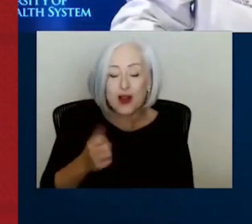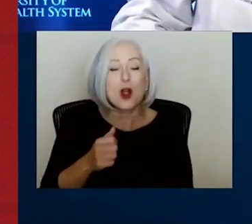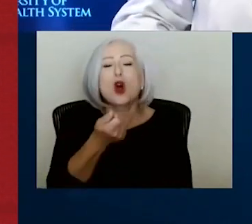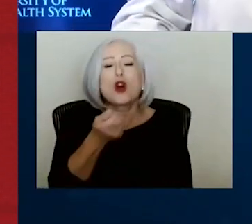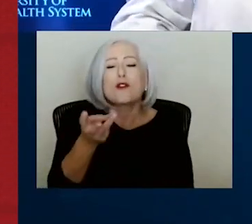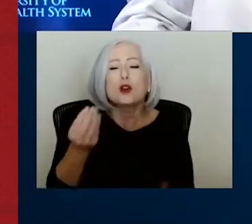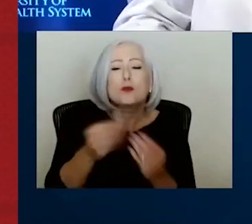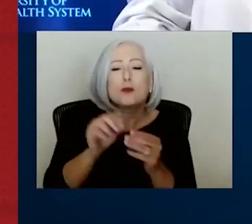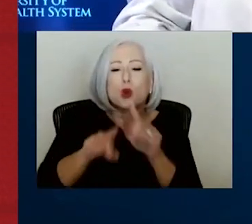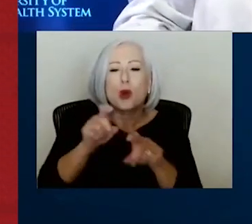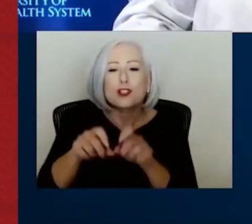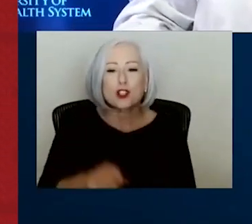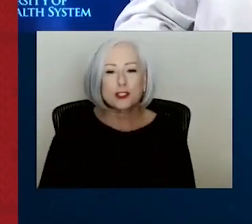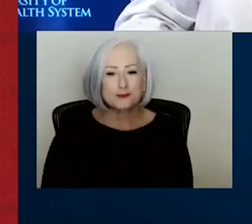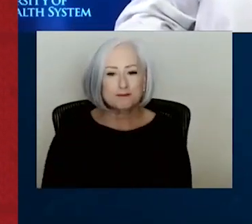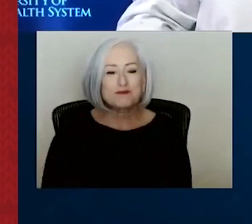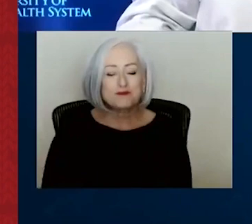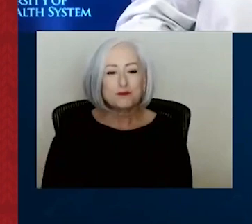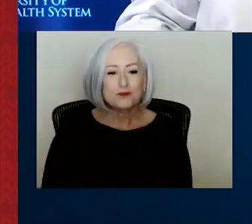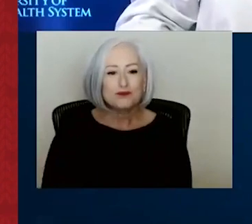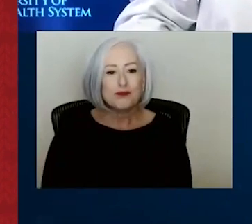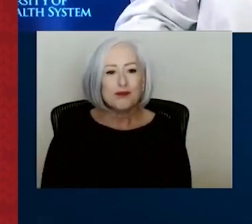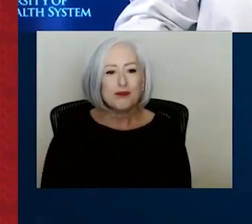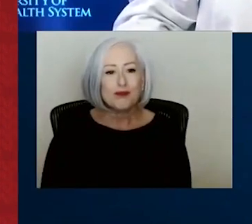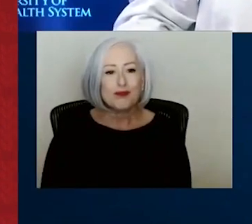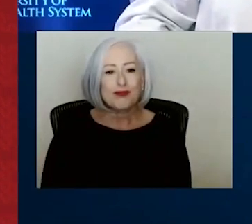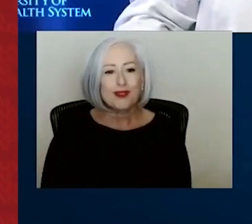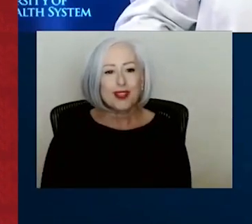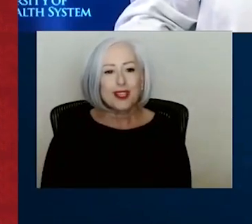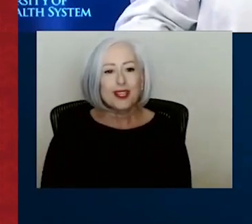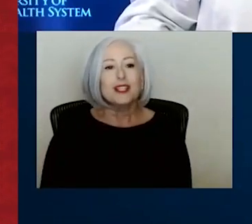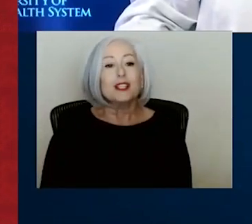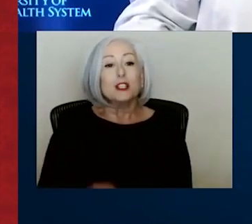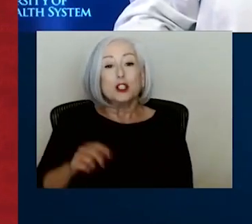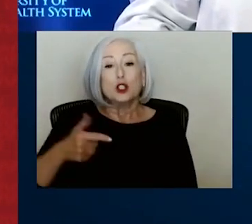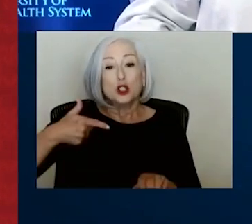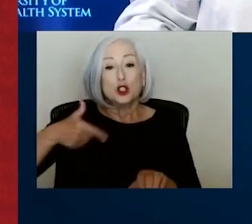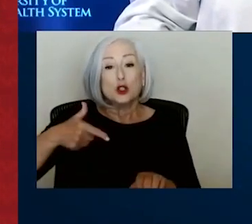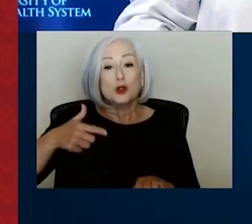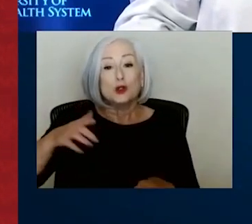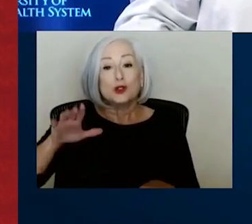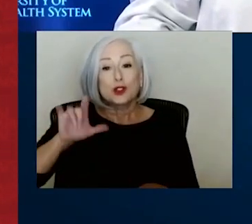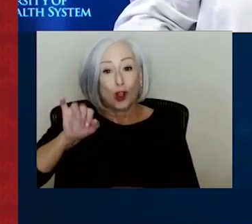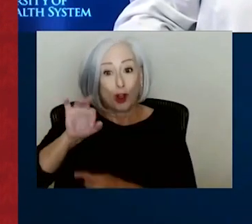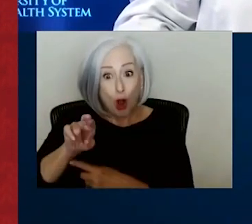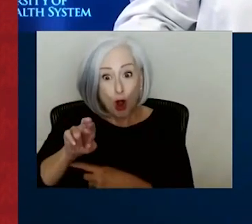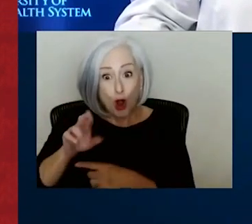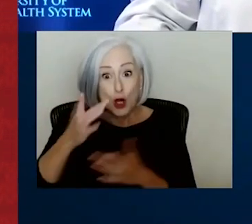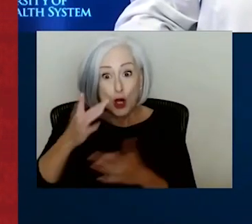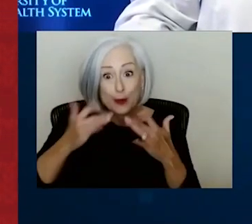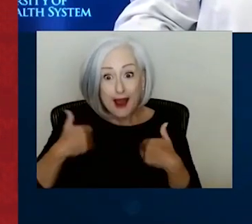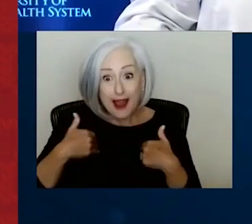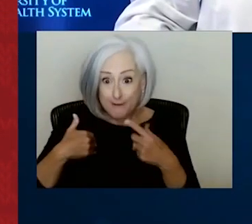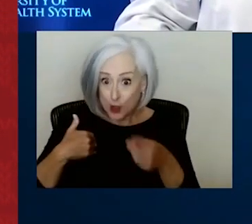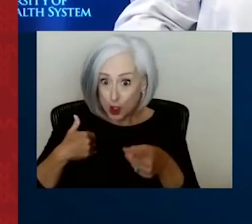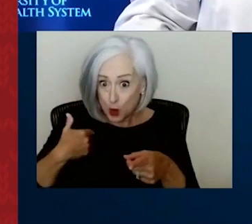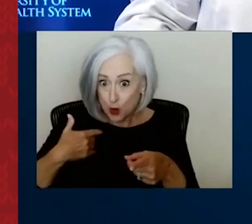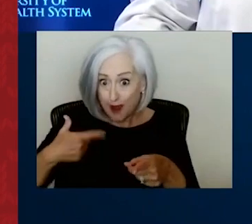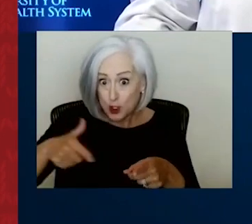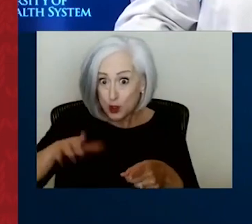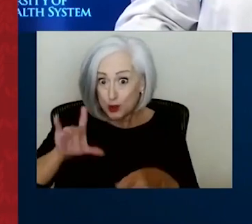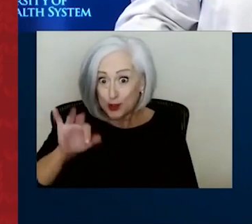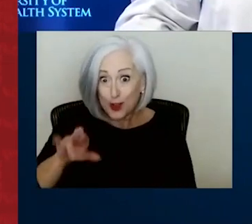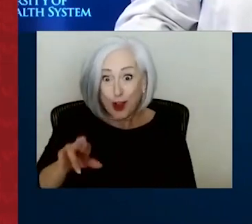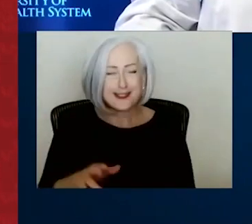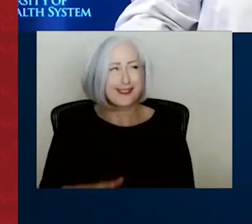is, you know, there's a pretty big used car shortage. Do you have used cars in that warehouse? Any used cars? Used